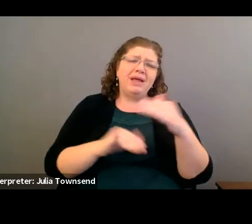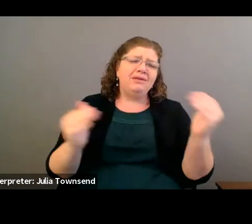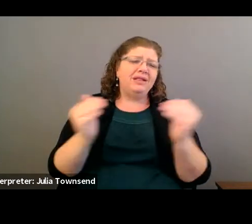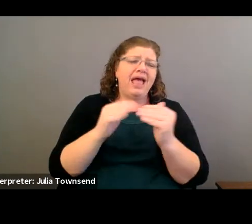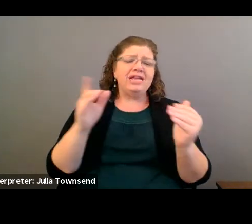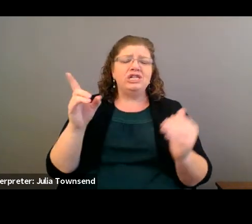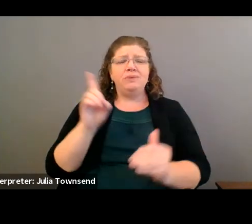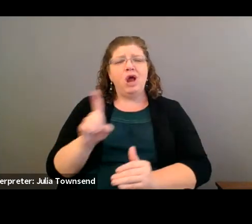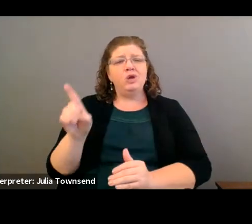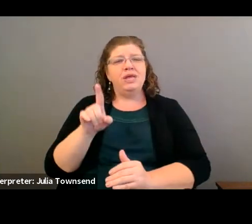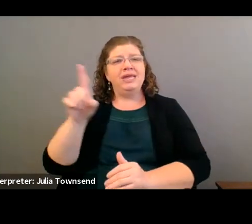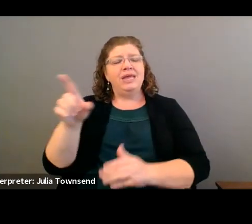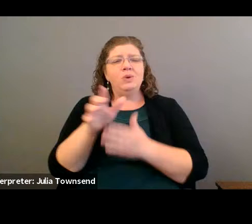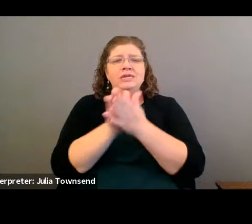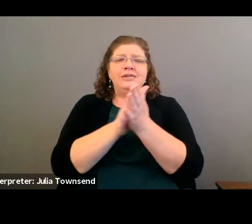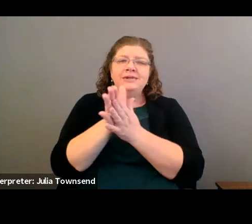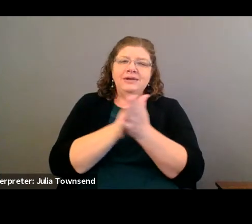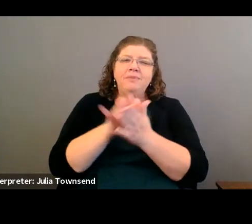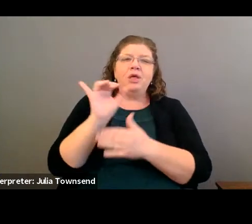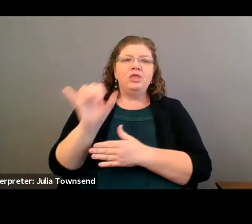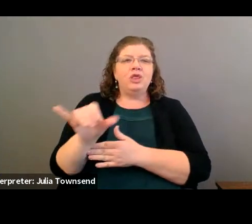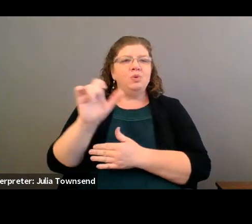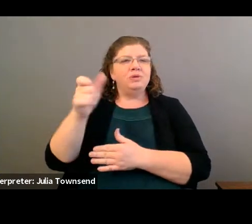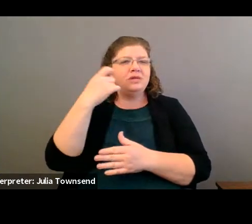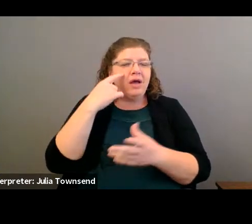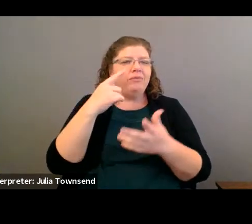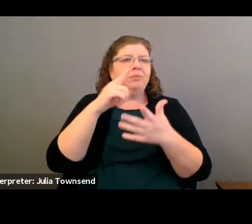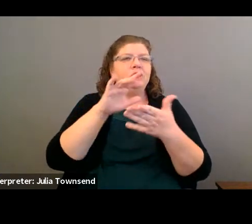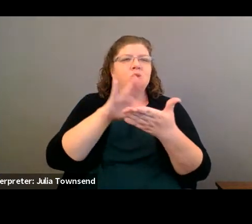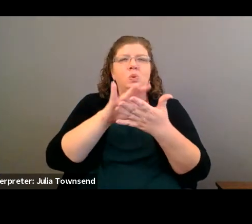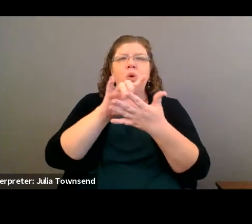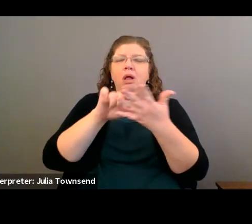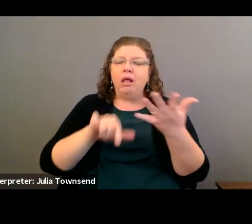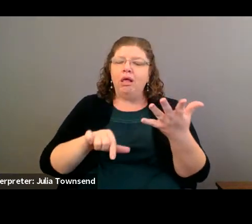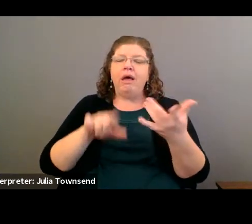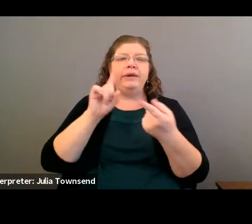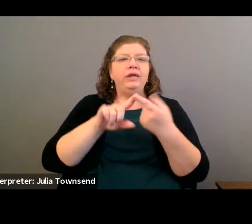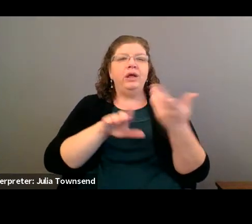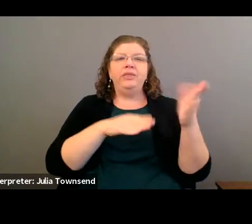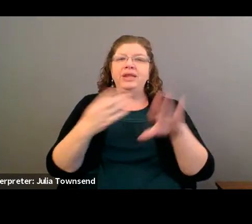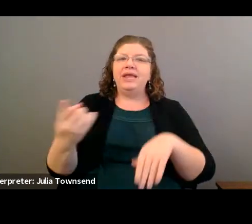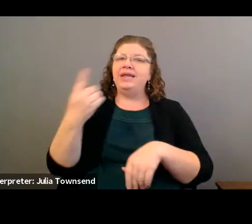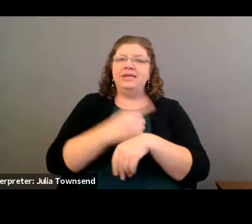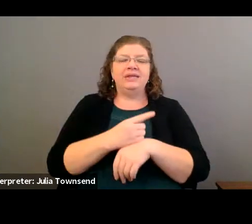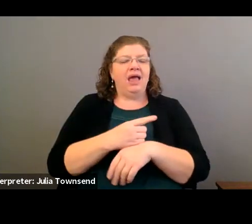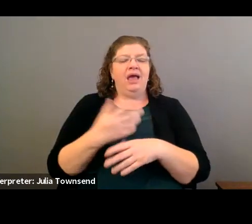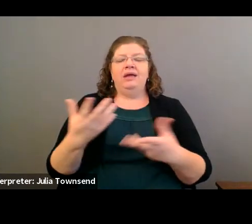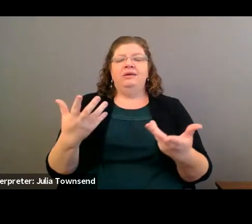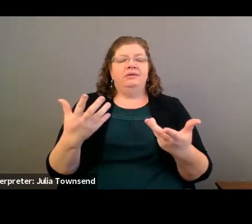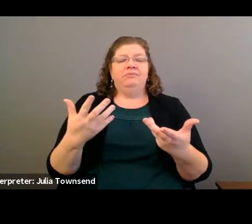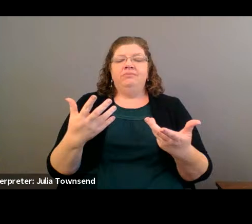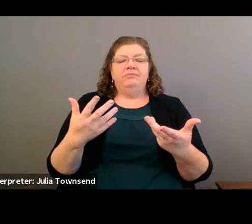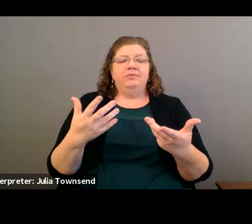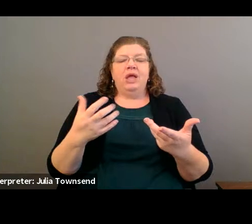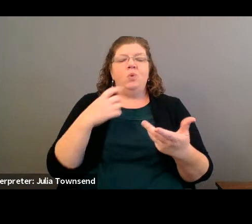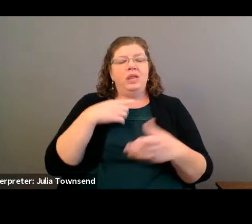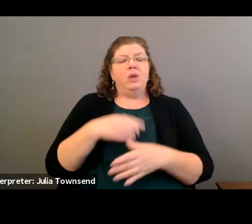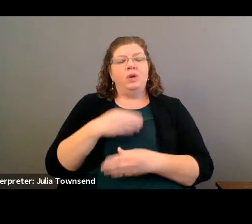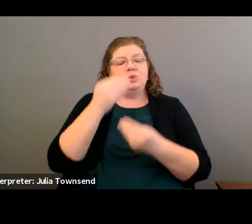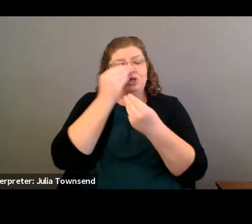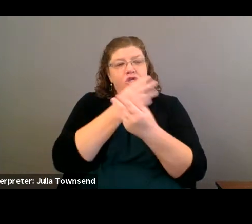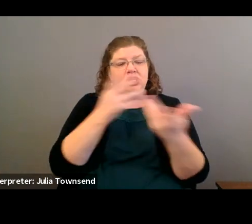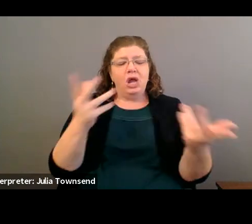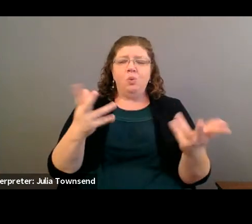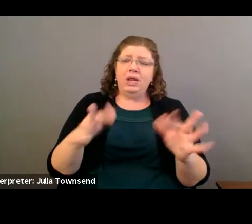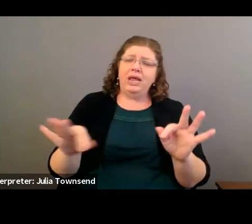those institutions until the day he died. And I just wanted to share what a significant person he was personally in